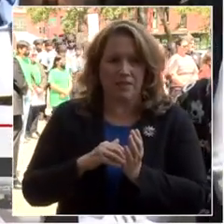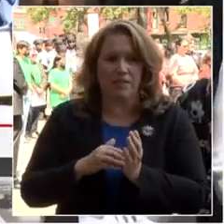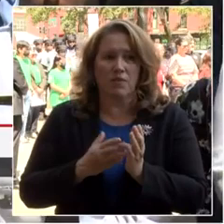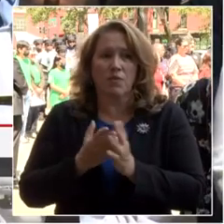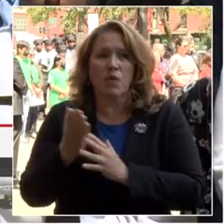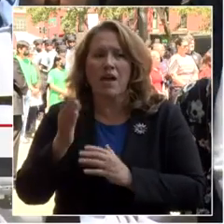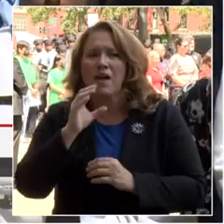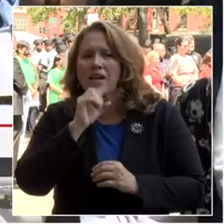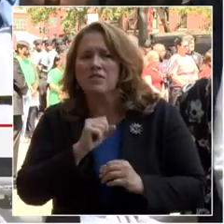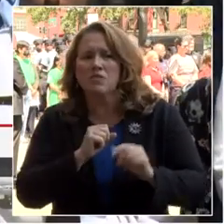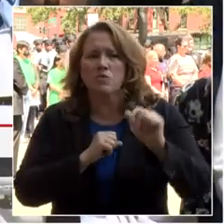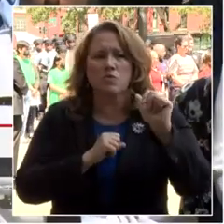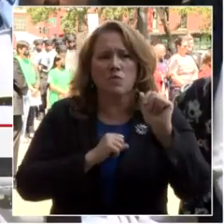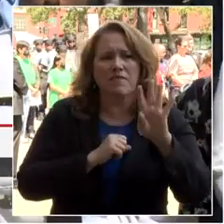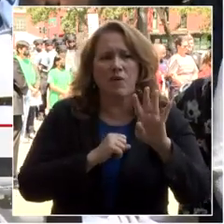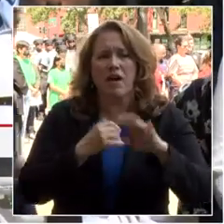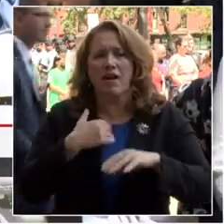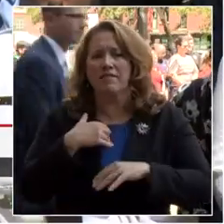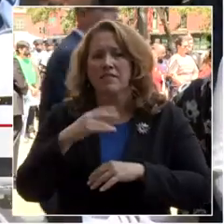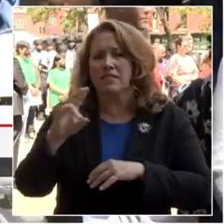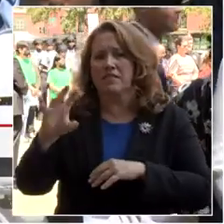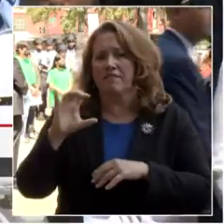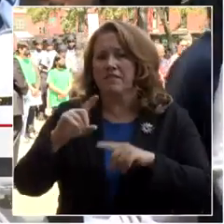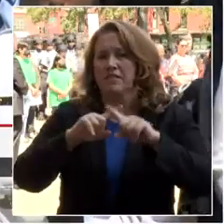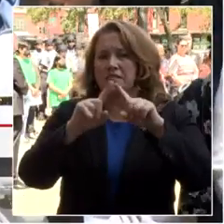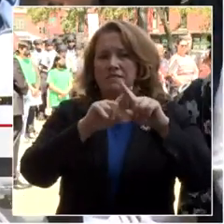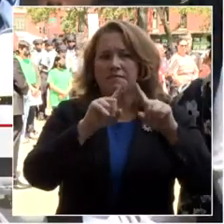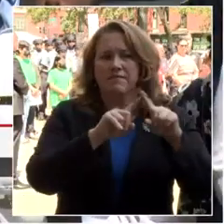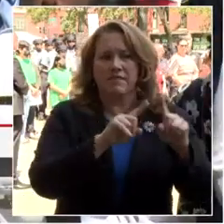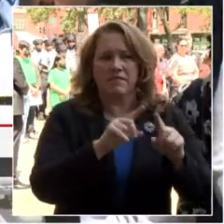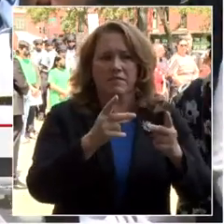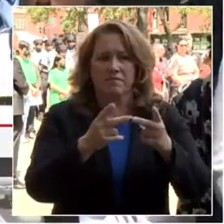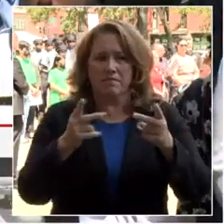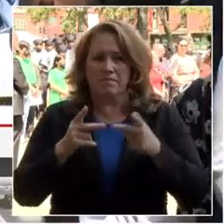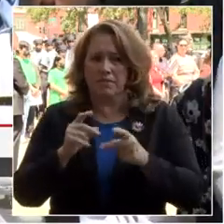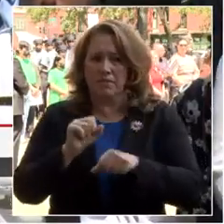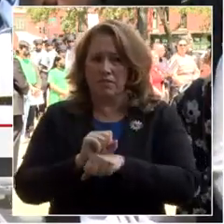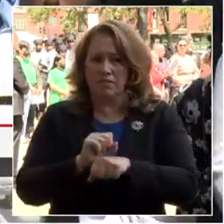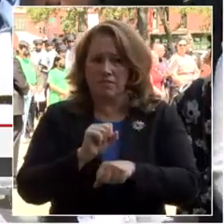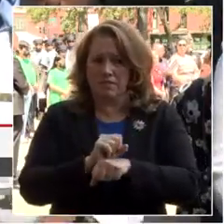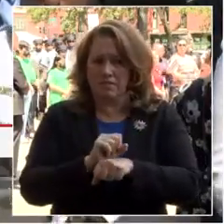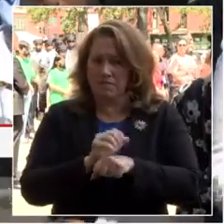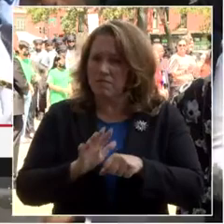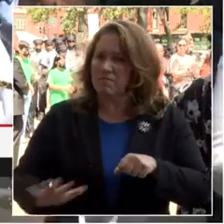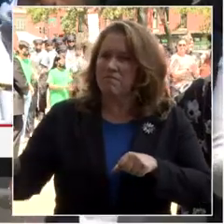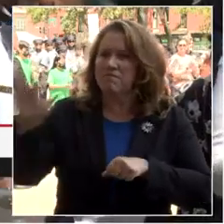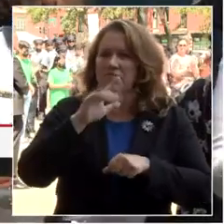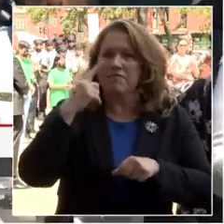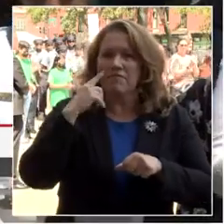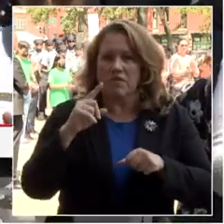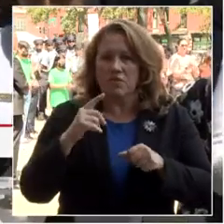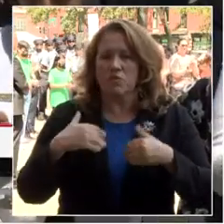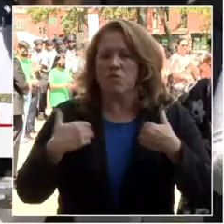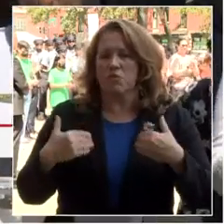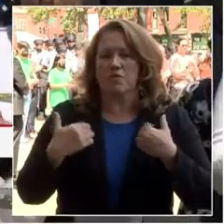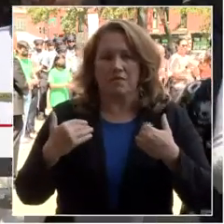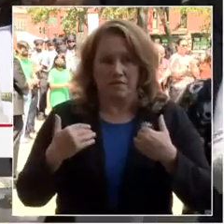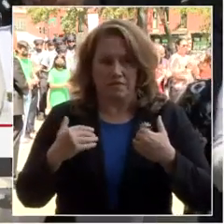at 700 summer youth sites throughout the district. So let's give DOES a big round of